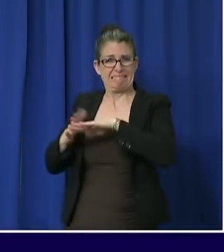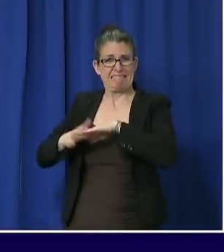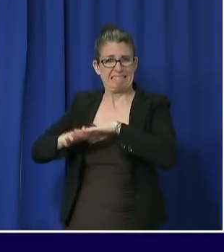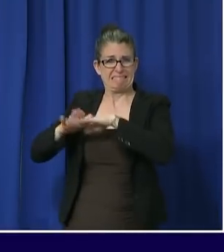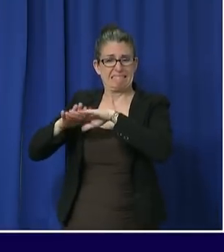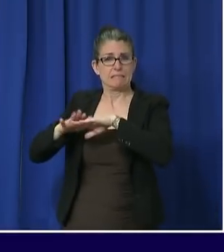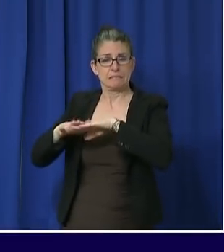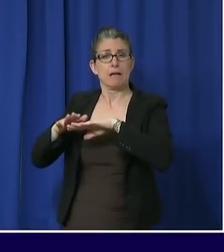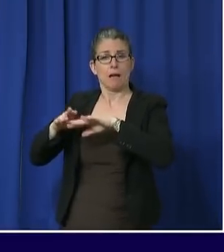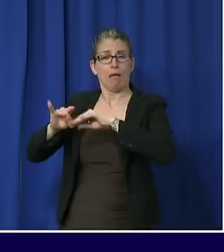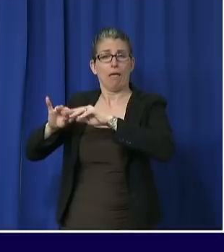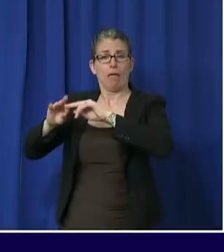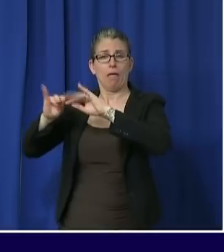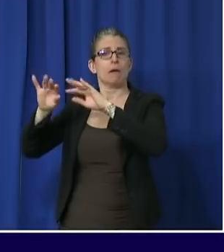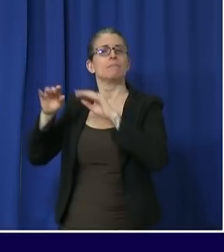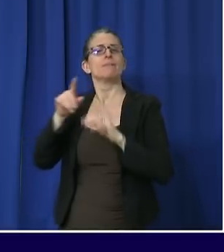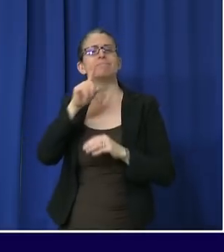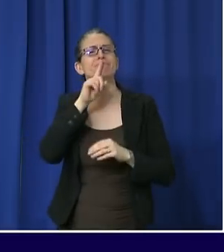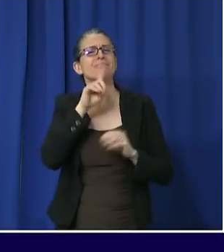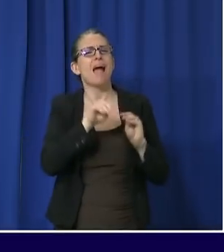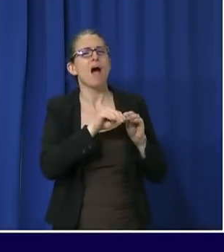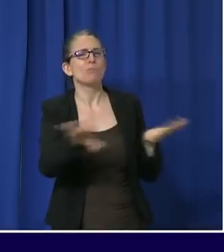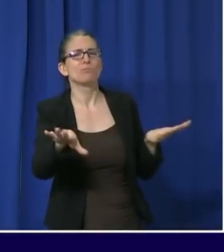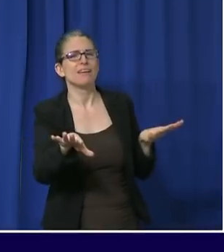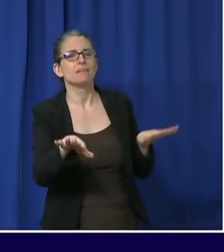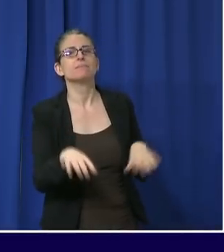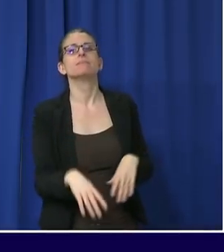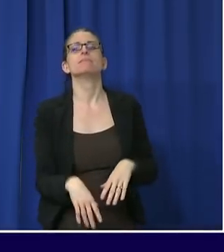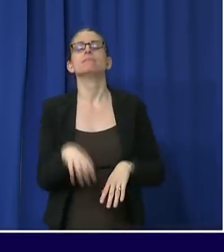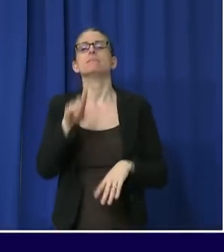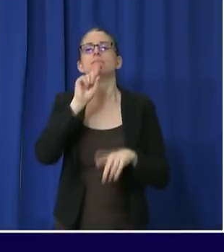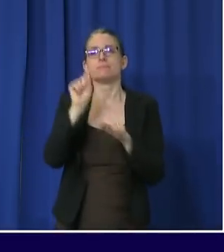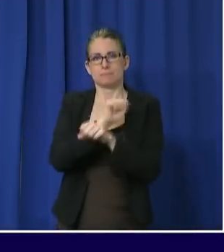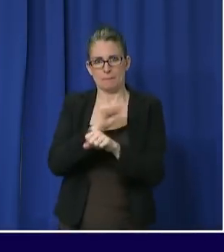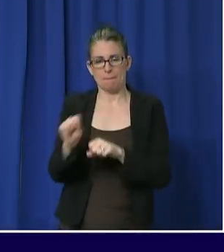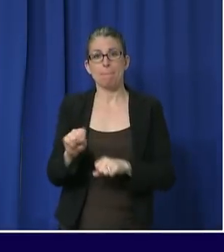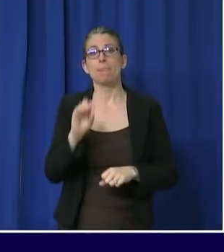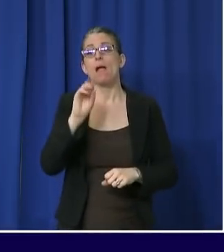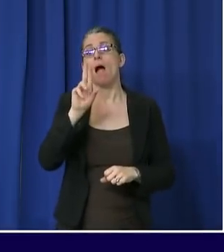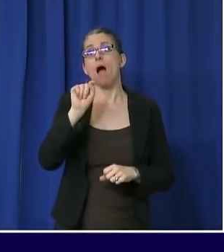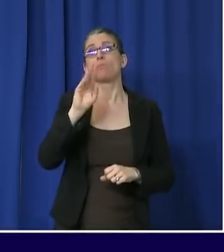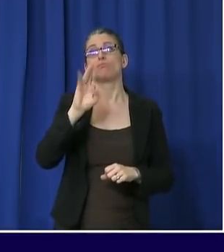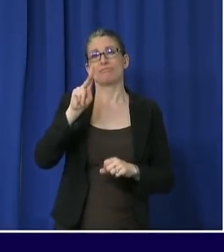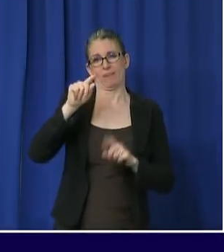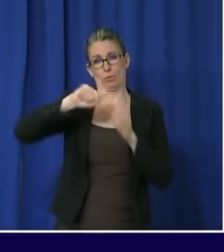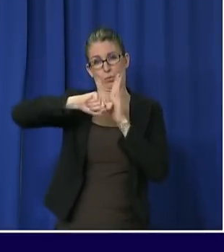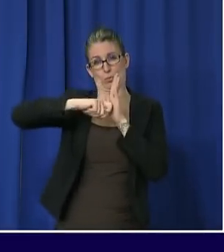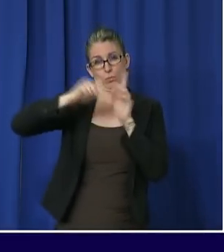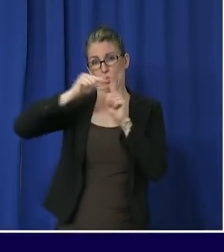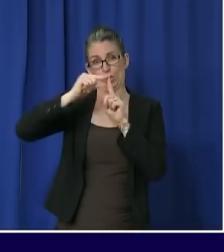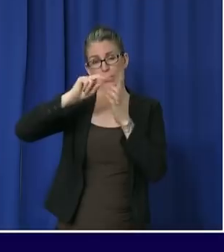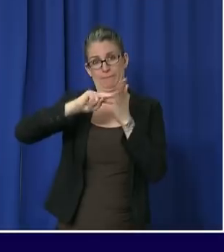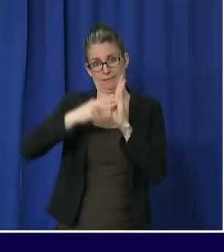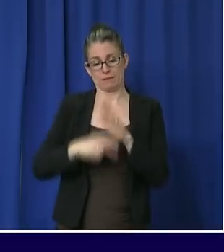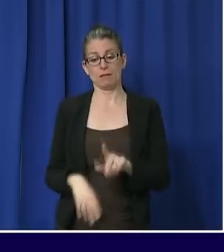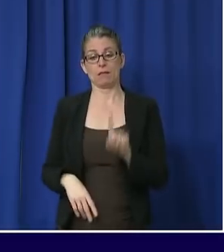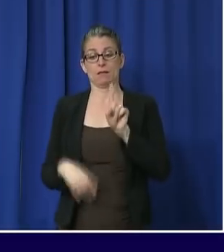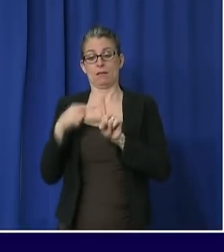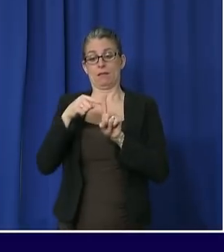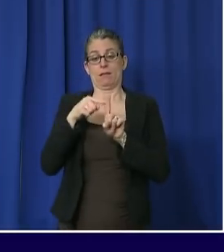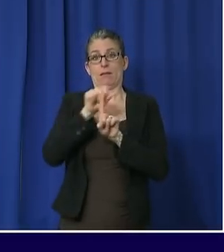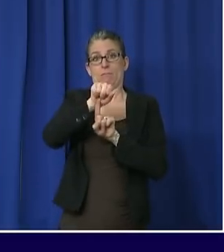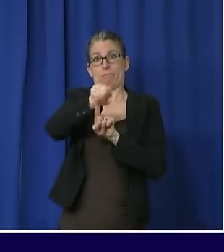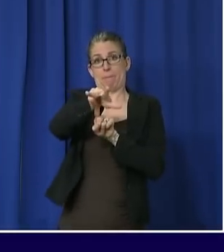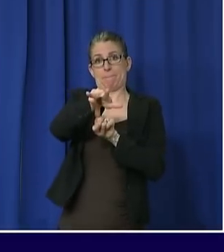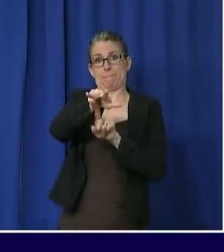it, is that epidemiological connection. So Caitlin, if we determine that, for example, there are 2 residential facilities